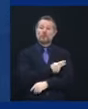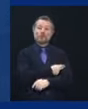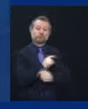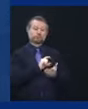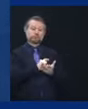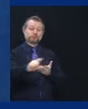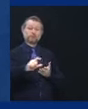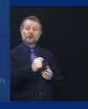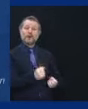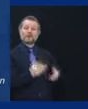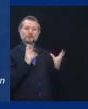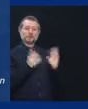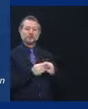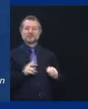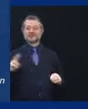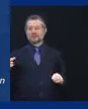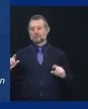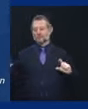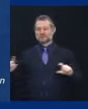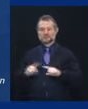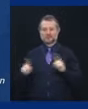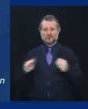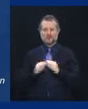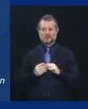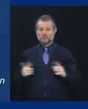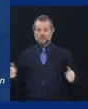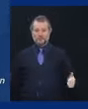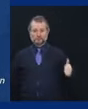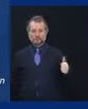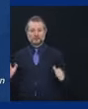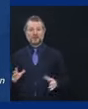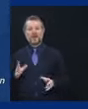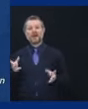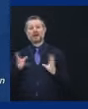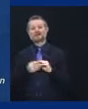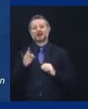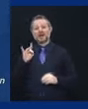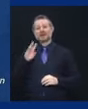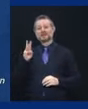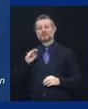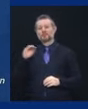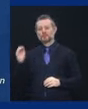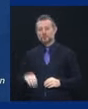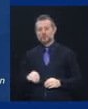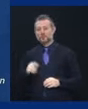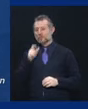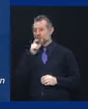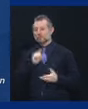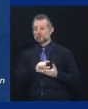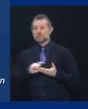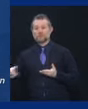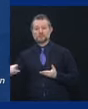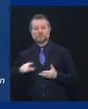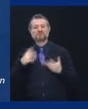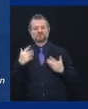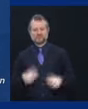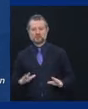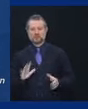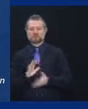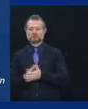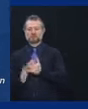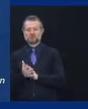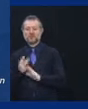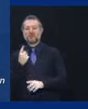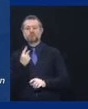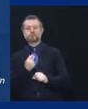doses. But that's way up. 86% of the dosages have been administered, which means they